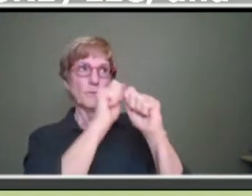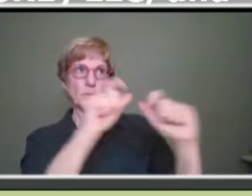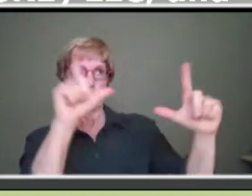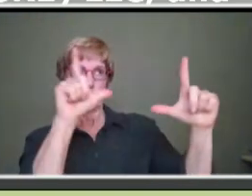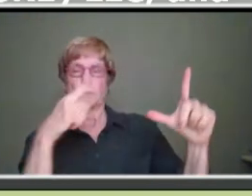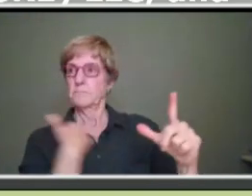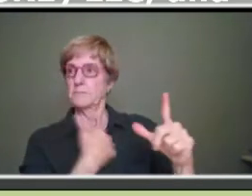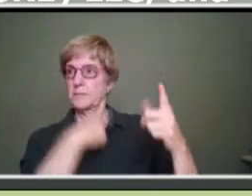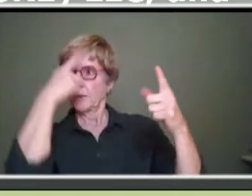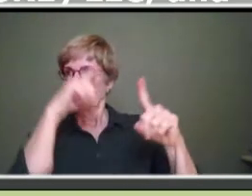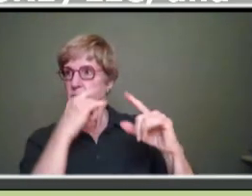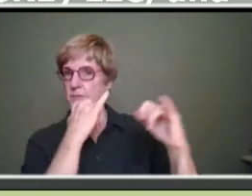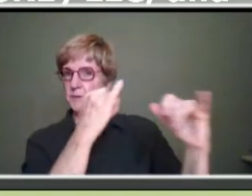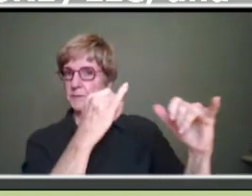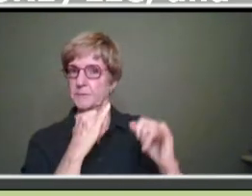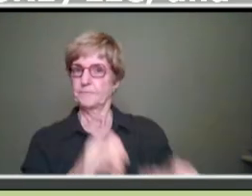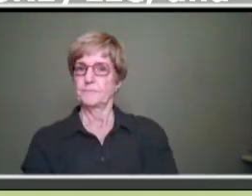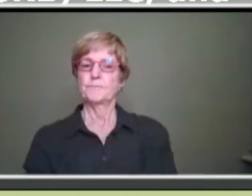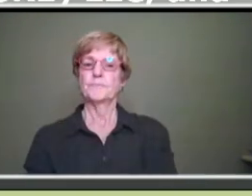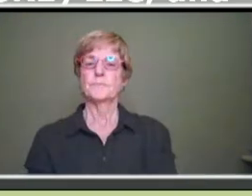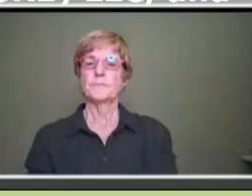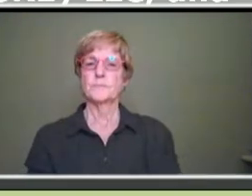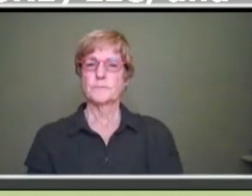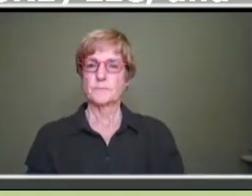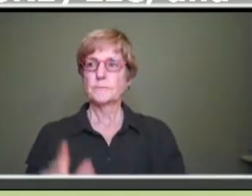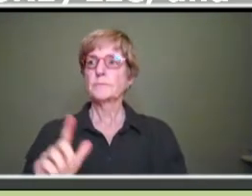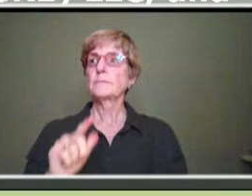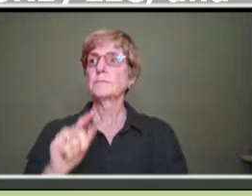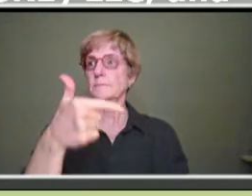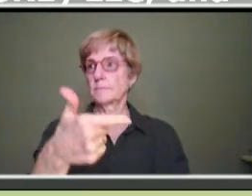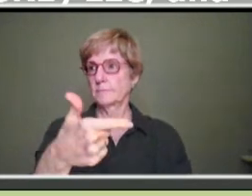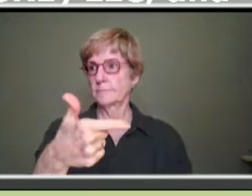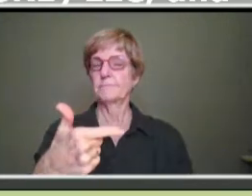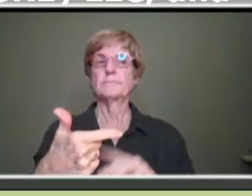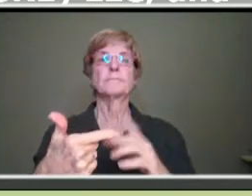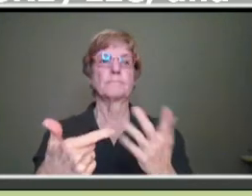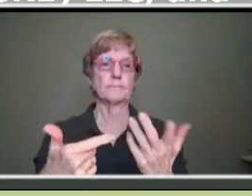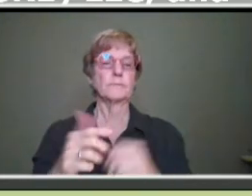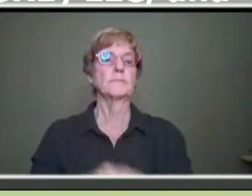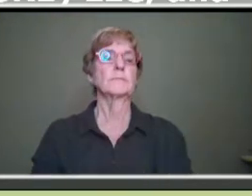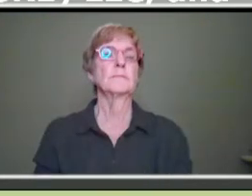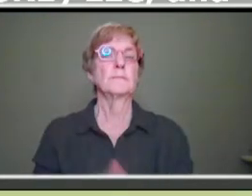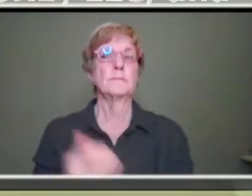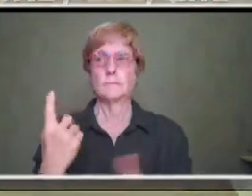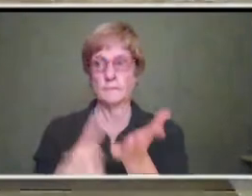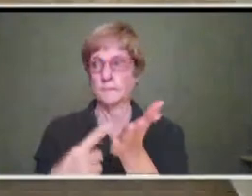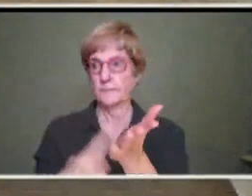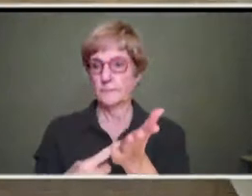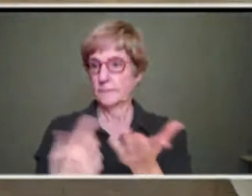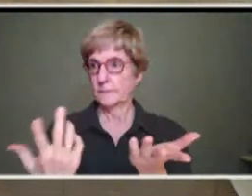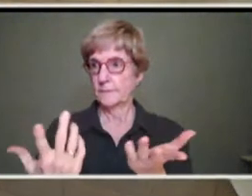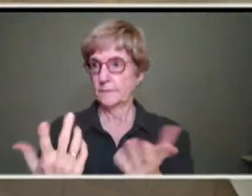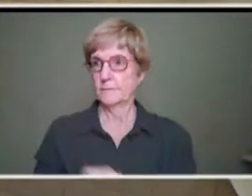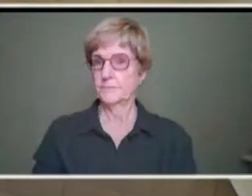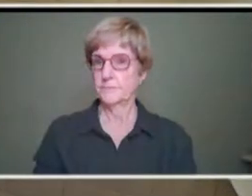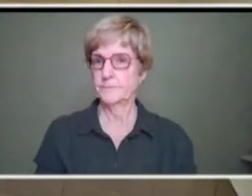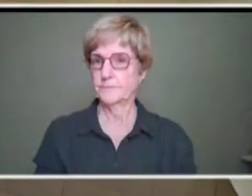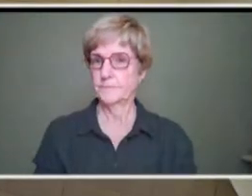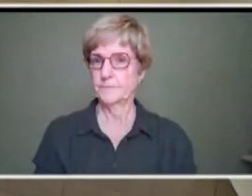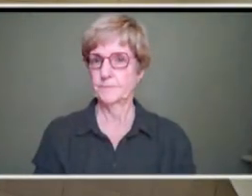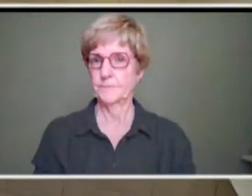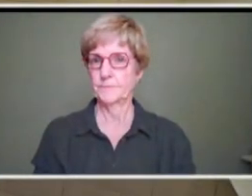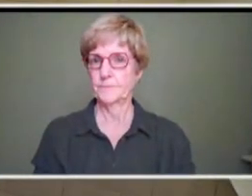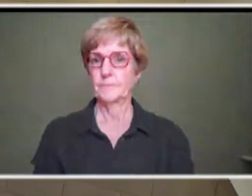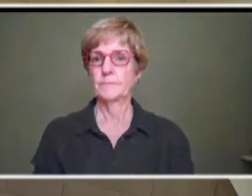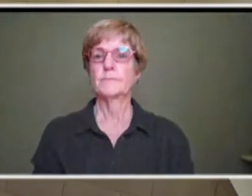council's own so move second there's a motion that's been made and properly second see any discussion I'll